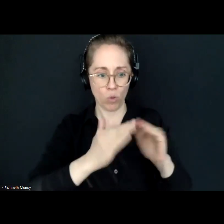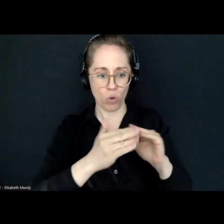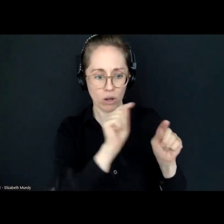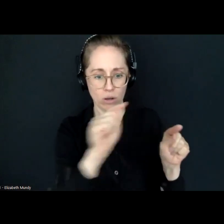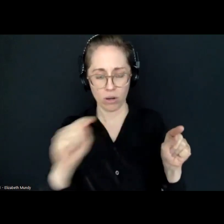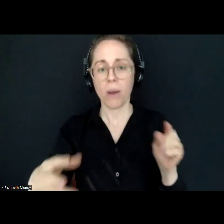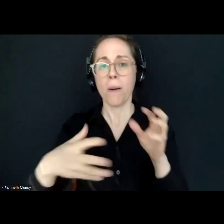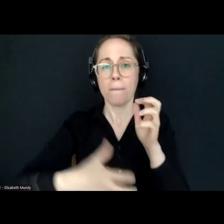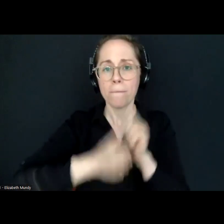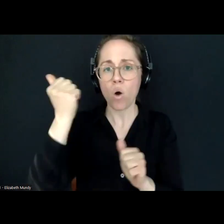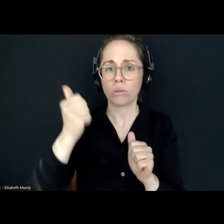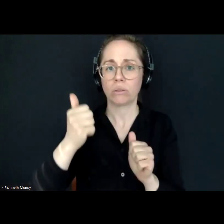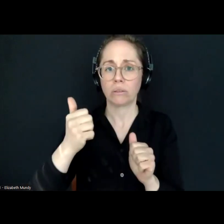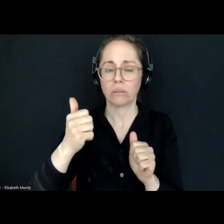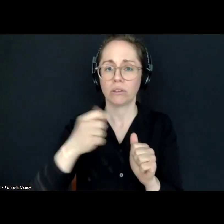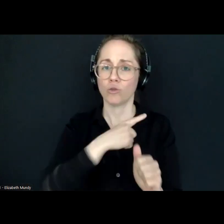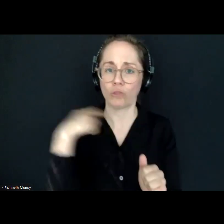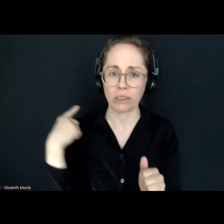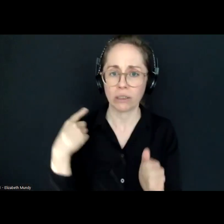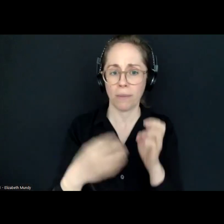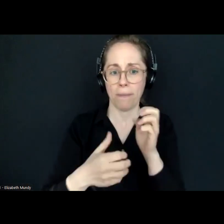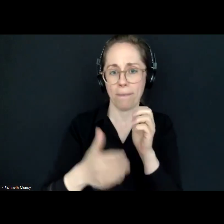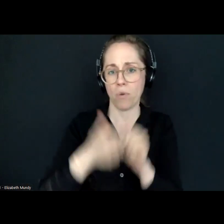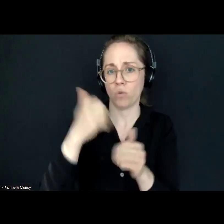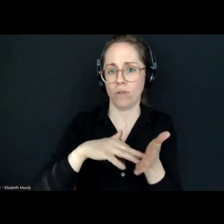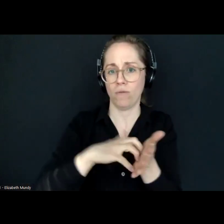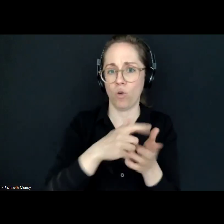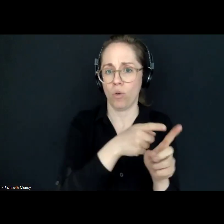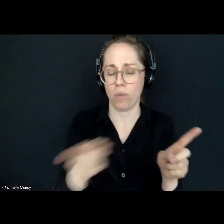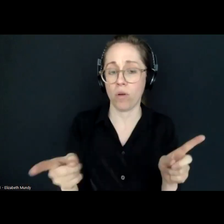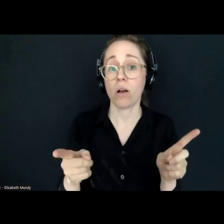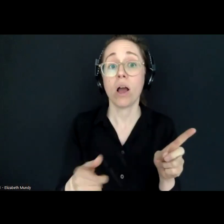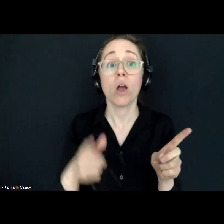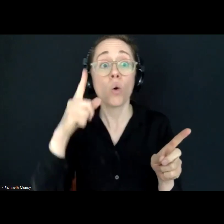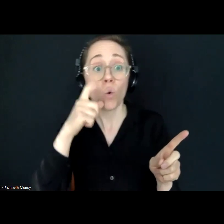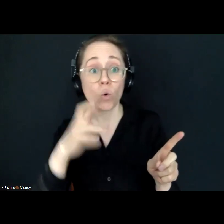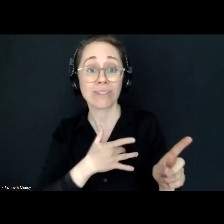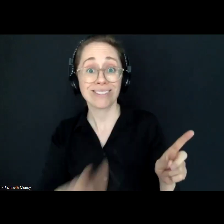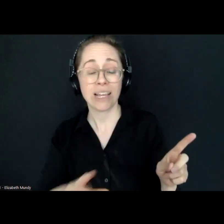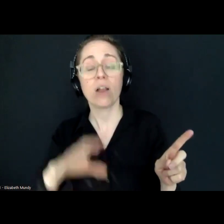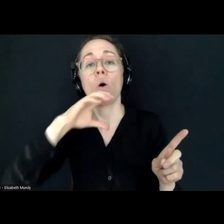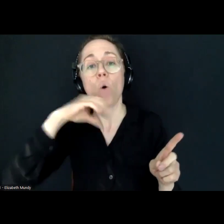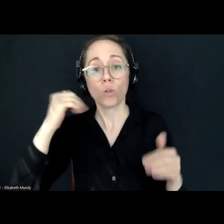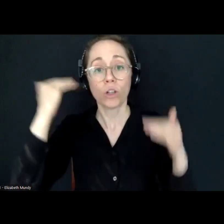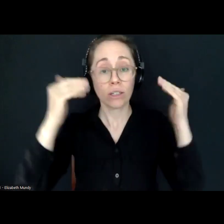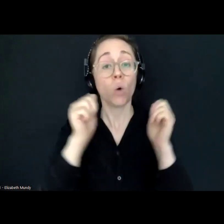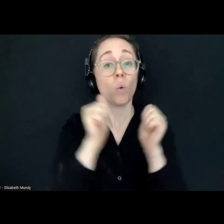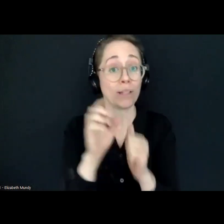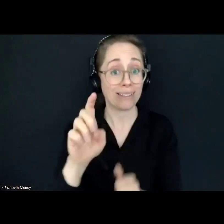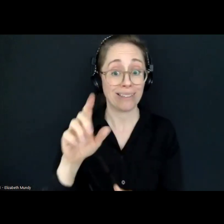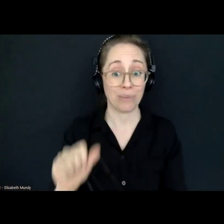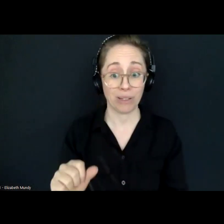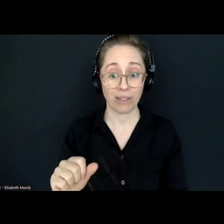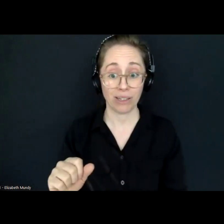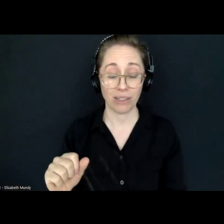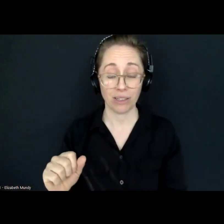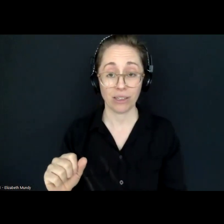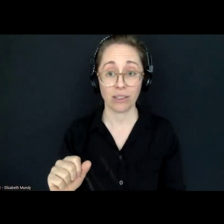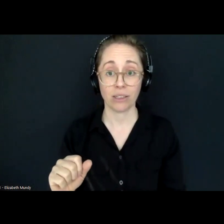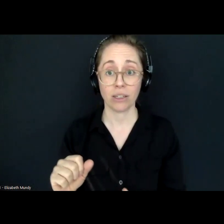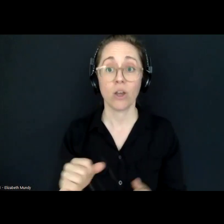and the most vulnerable folks in all of these categories are going to be older adults with disabilities, often at intersections